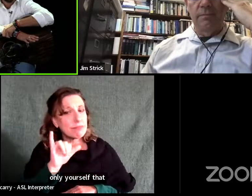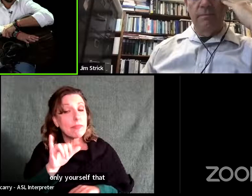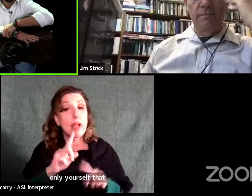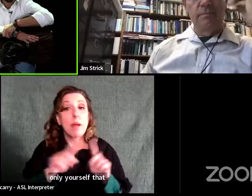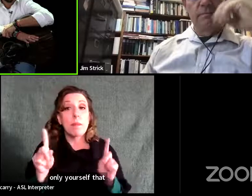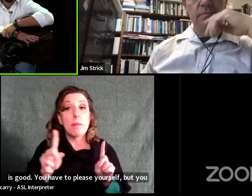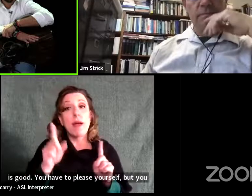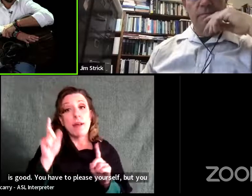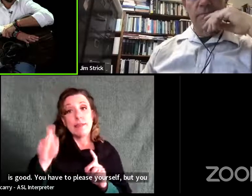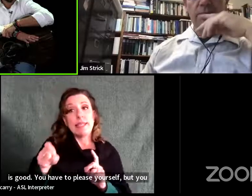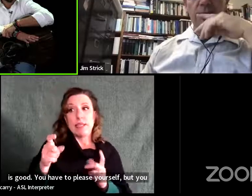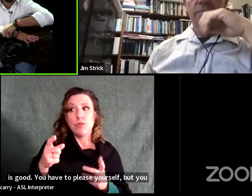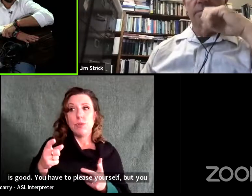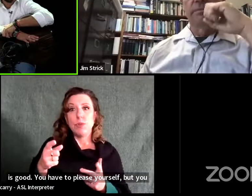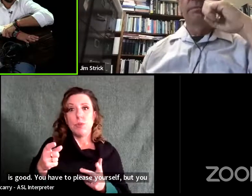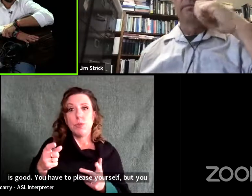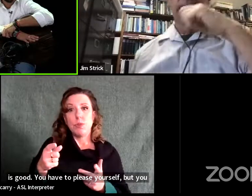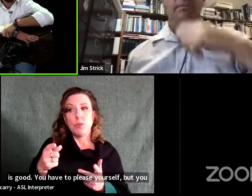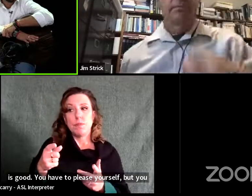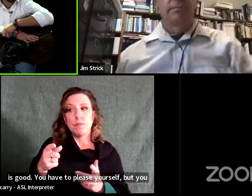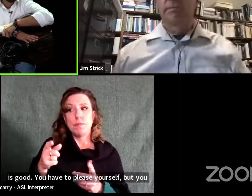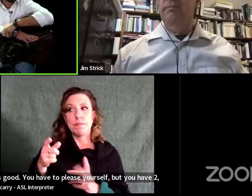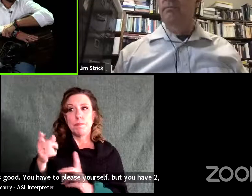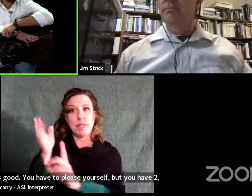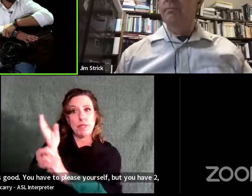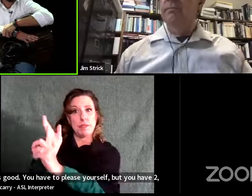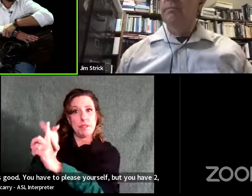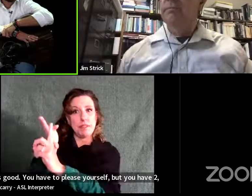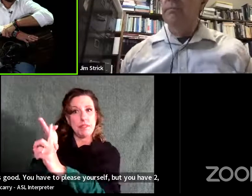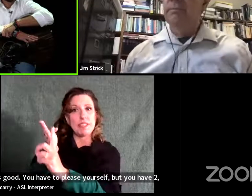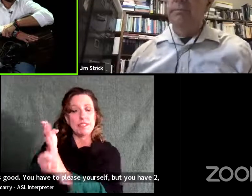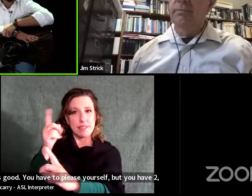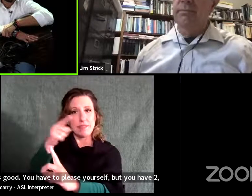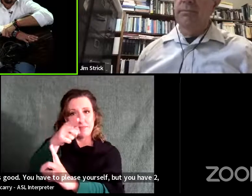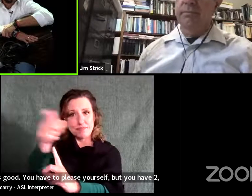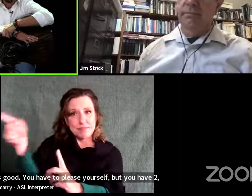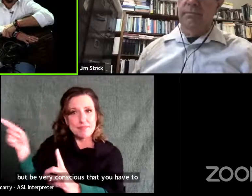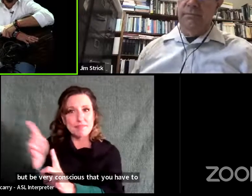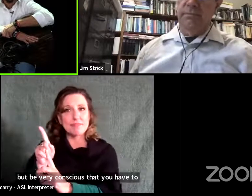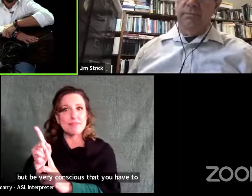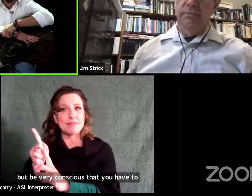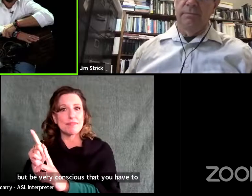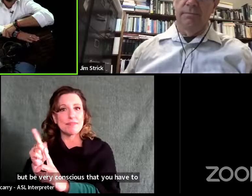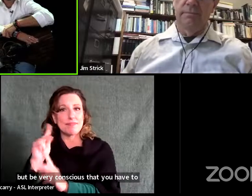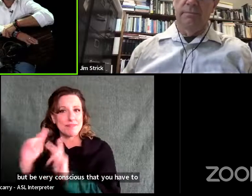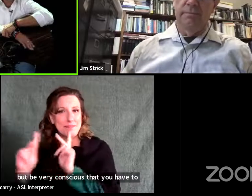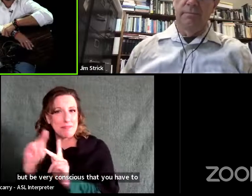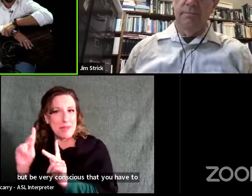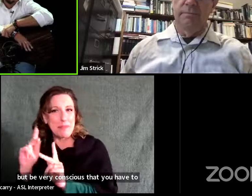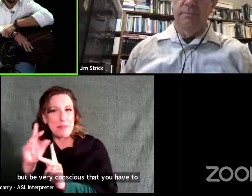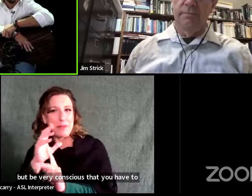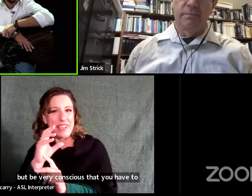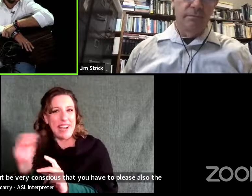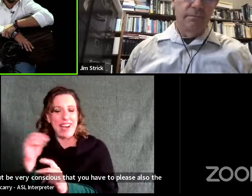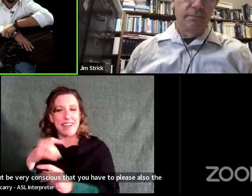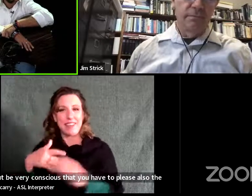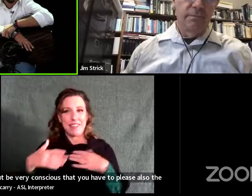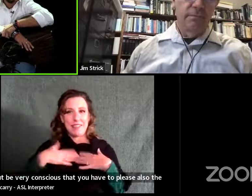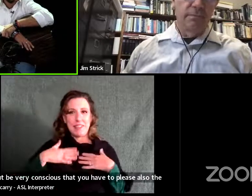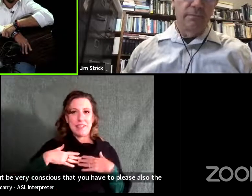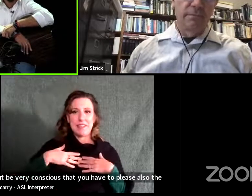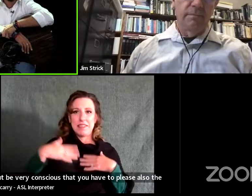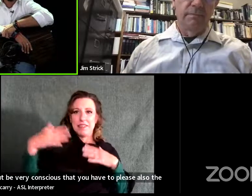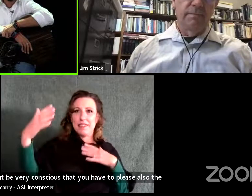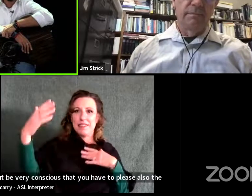you have to be very conscious that you have to please also the people, and you have to connect